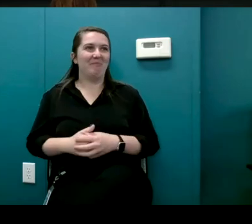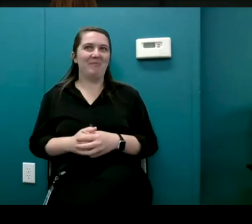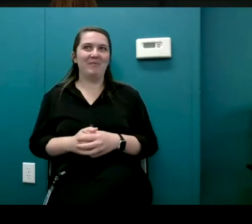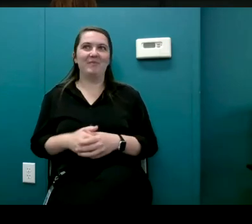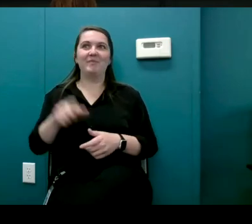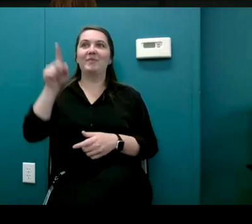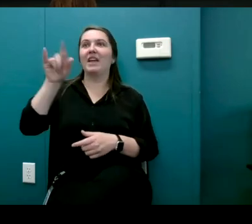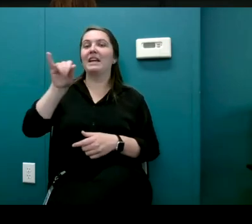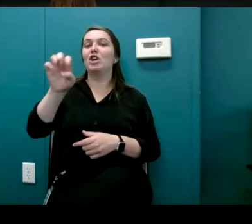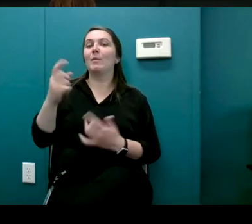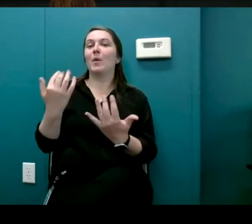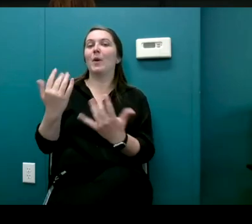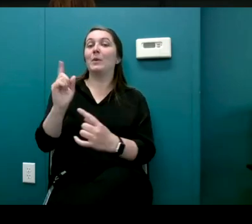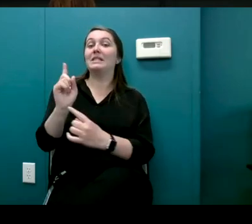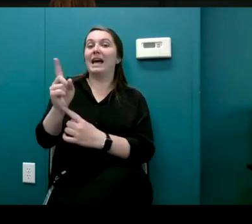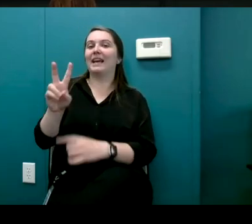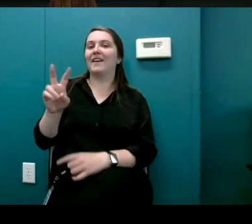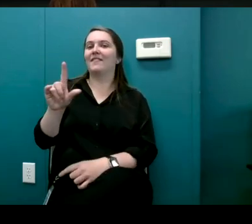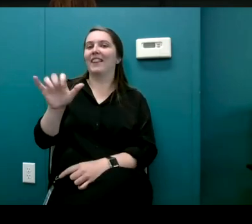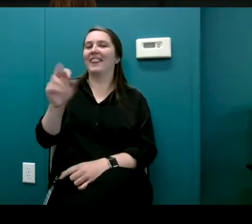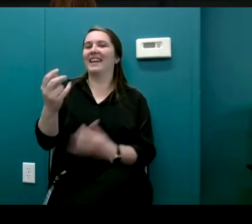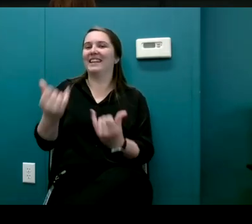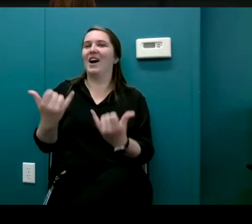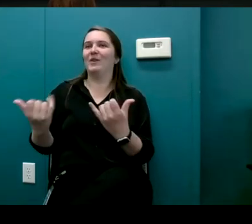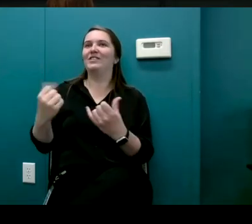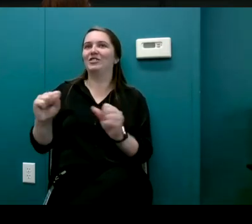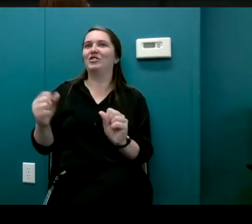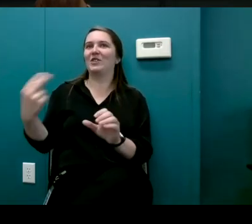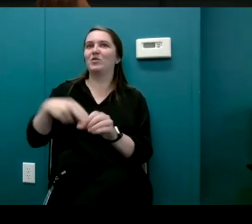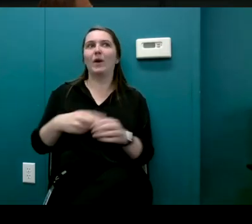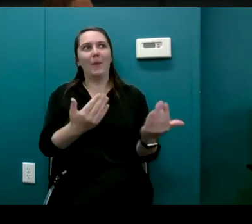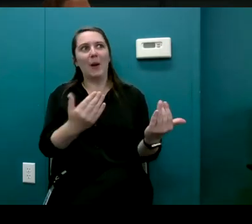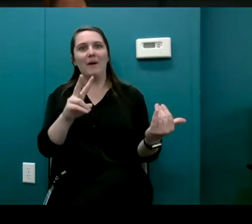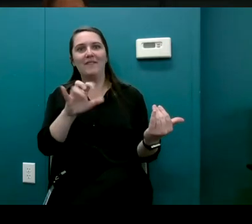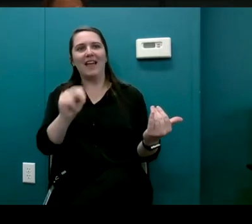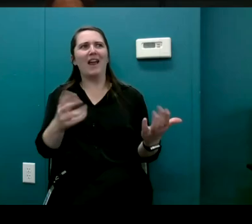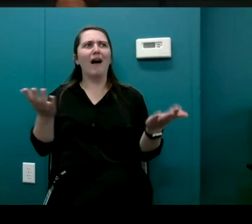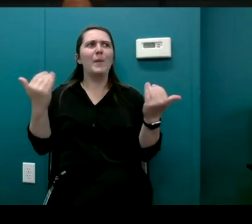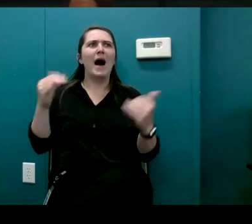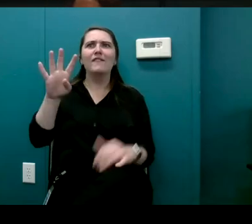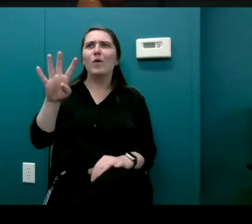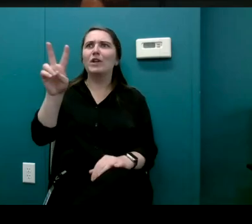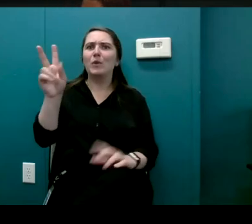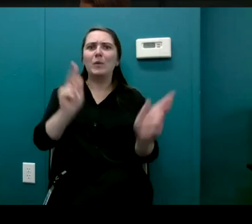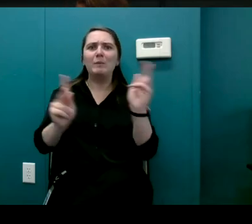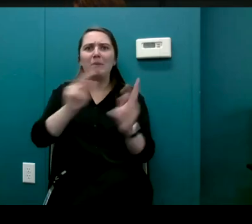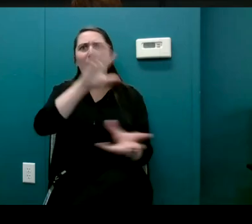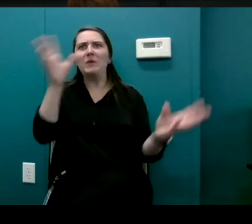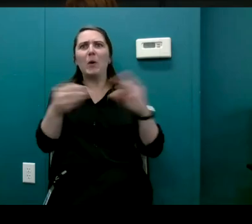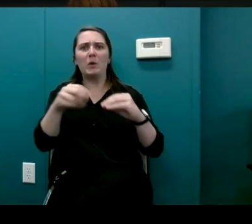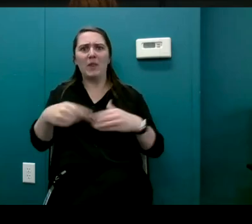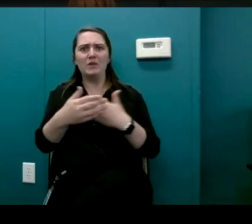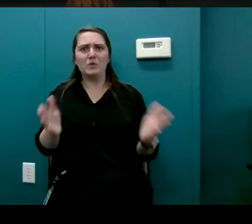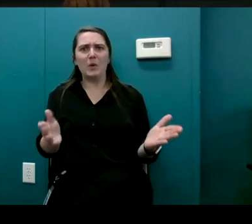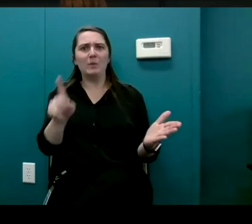Hey, Jamie, just 1 second. Valencia. We have a few. Okay, Lynn, I'll wait for you. There are two of us online and in this room that